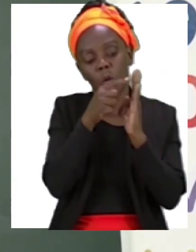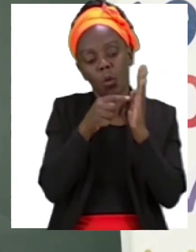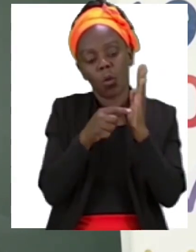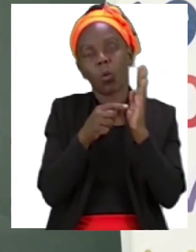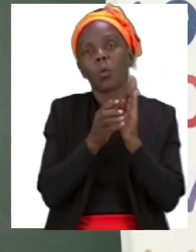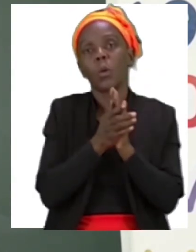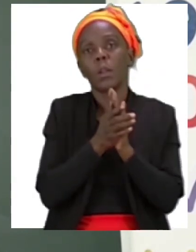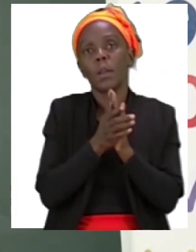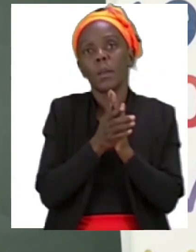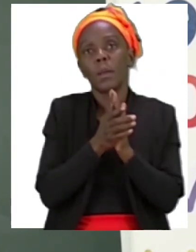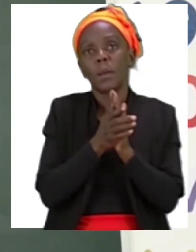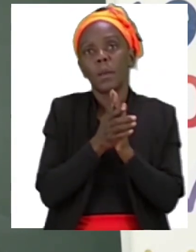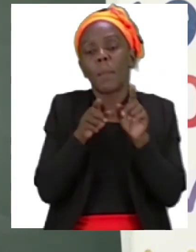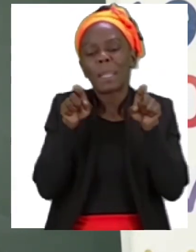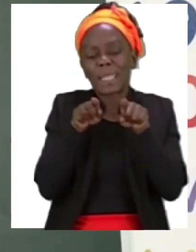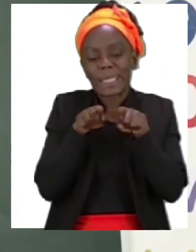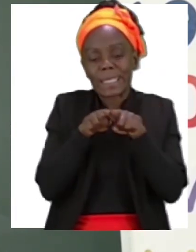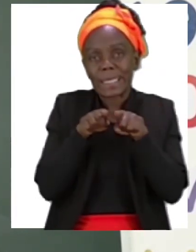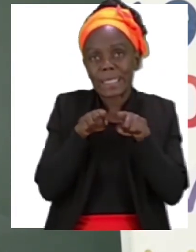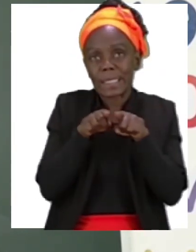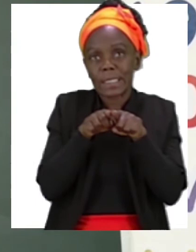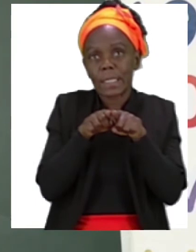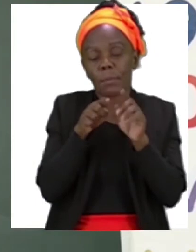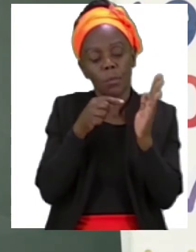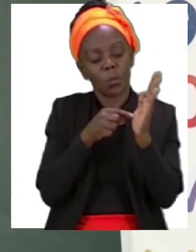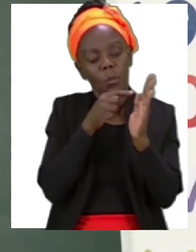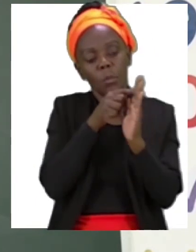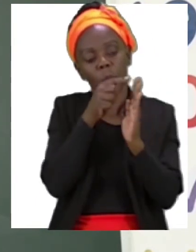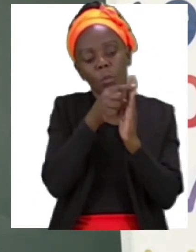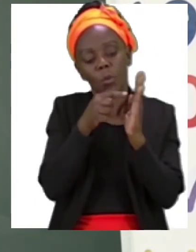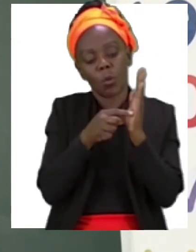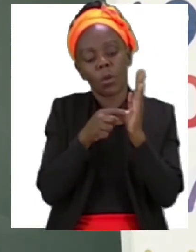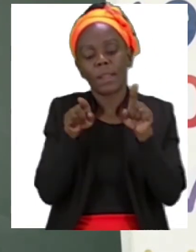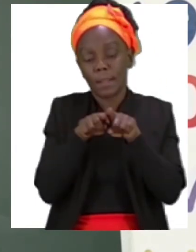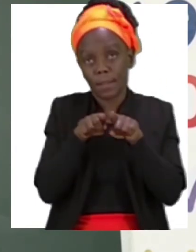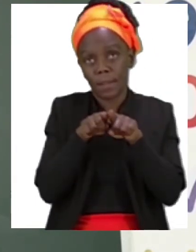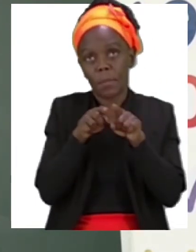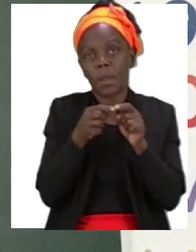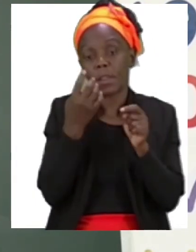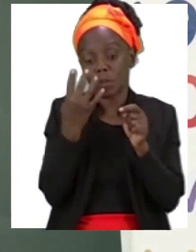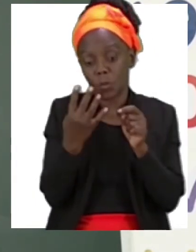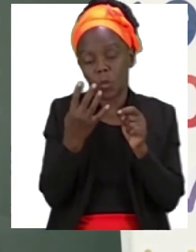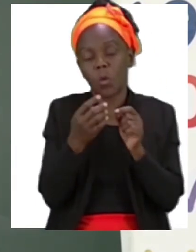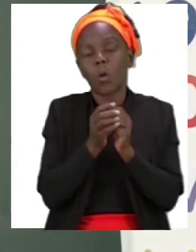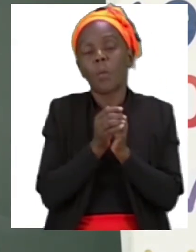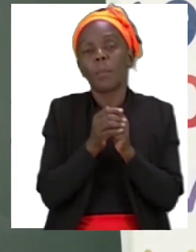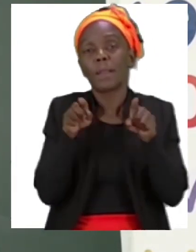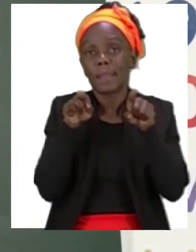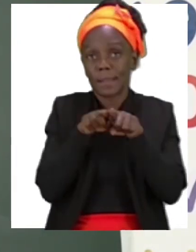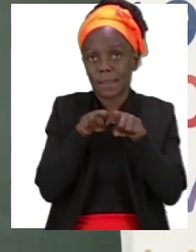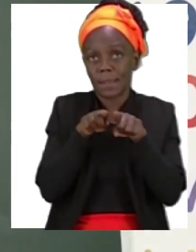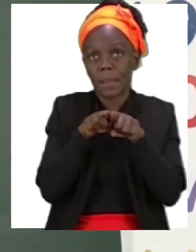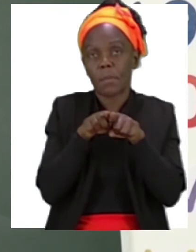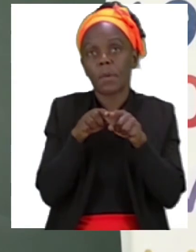are equal. So it's 4 equal sides as well. 4 corners and 4 equal